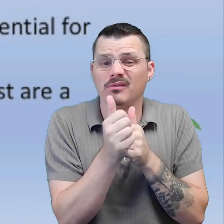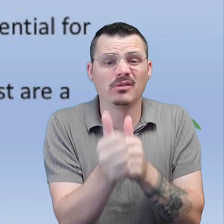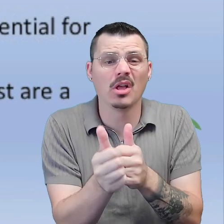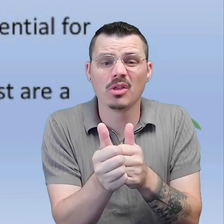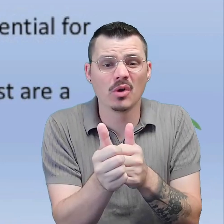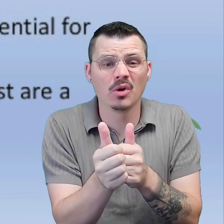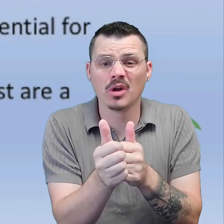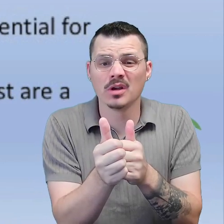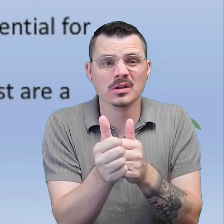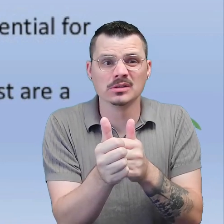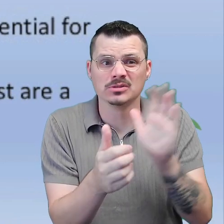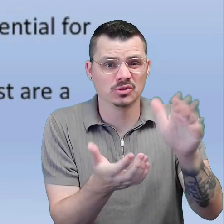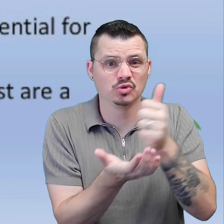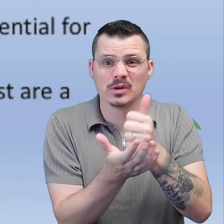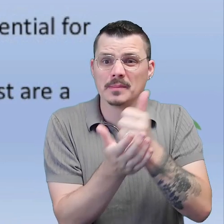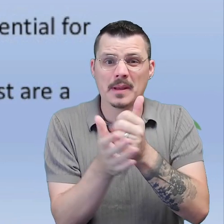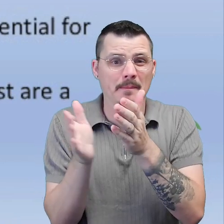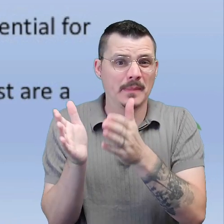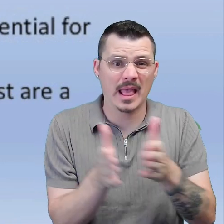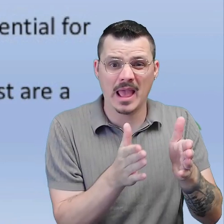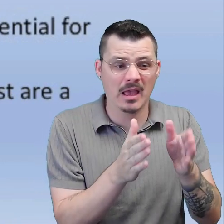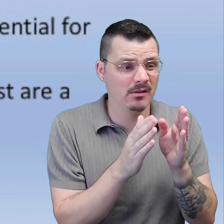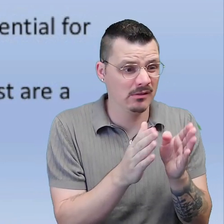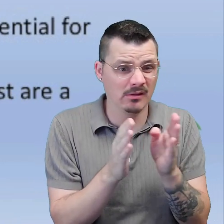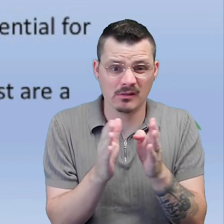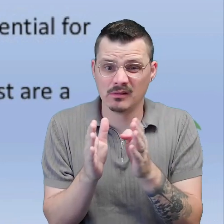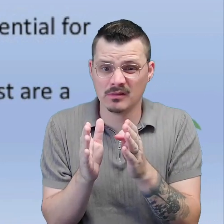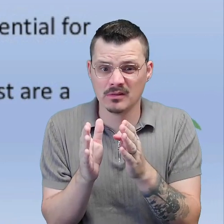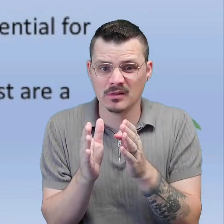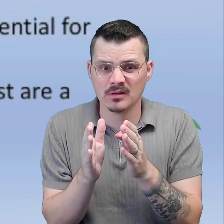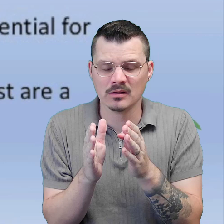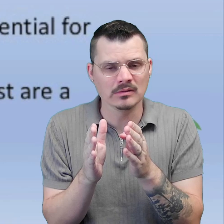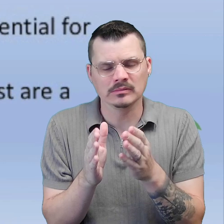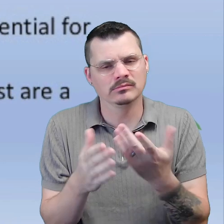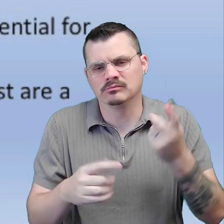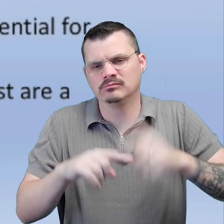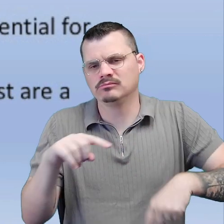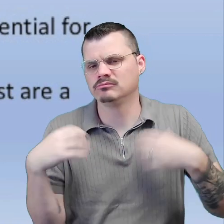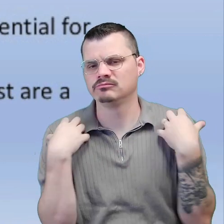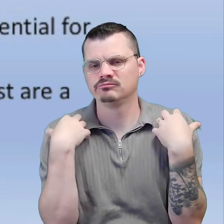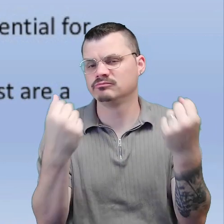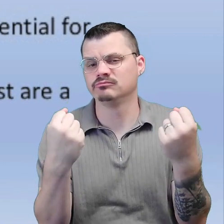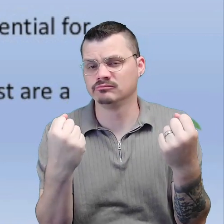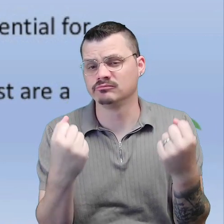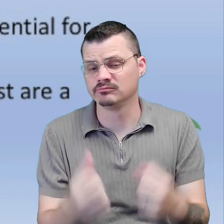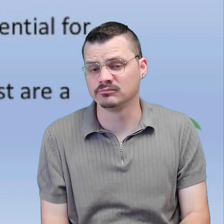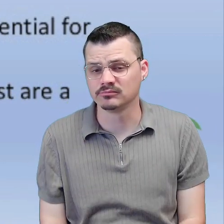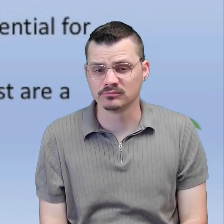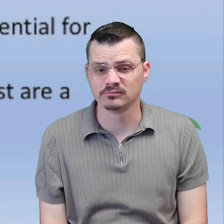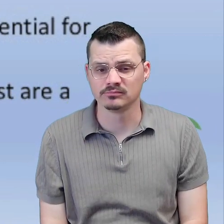follow any part of their treatment plan, they weren't going to get well.